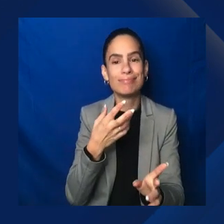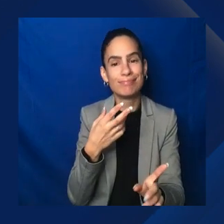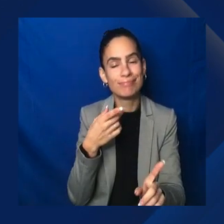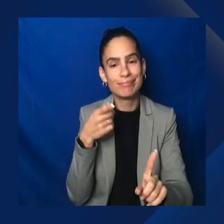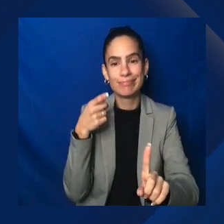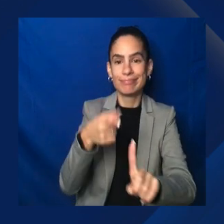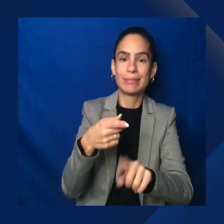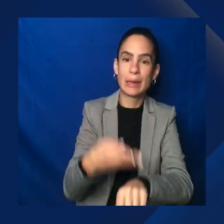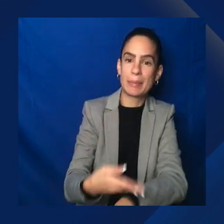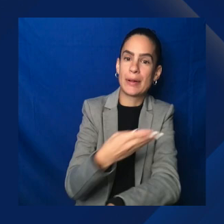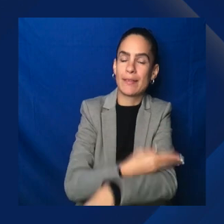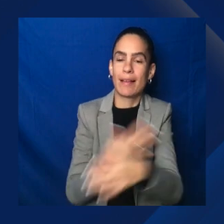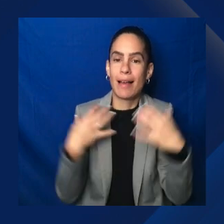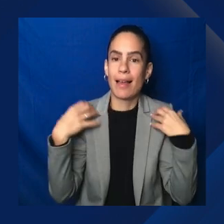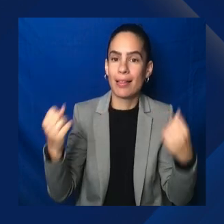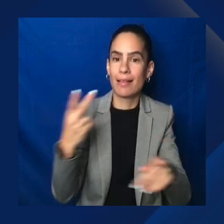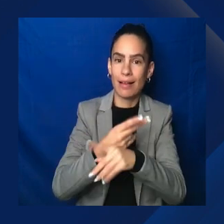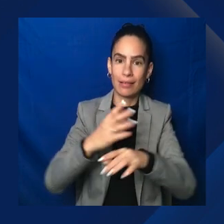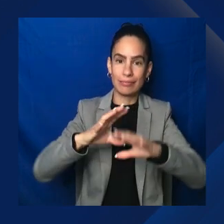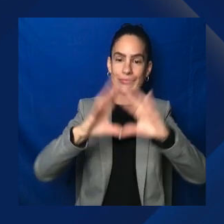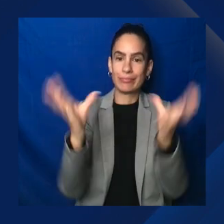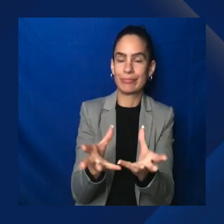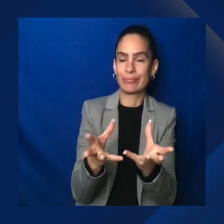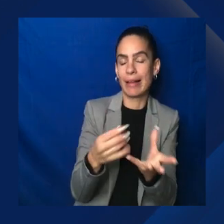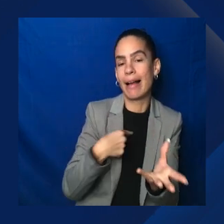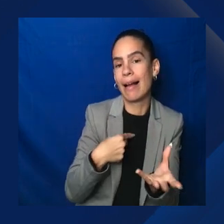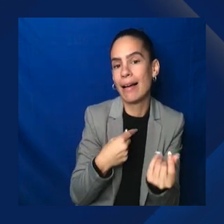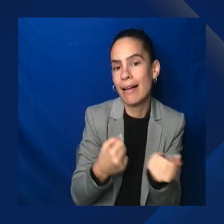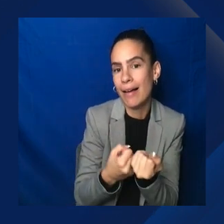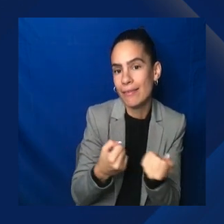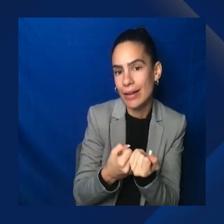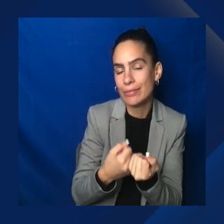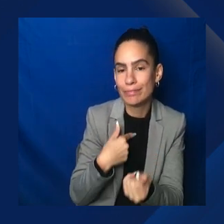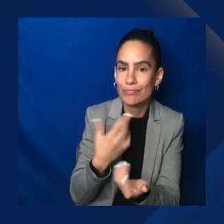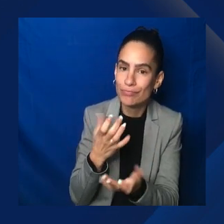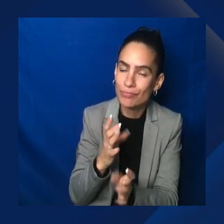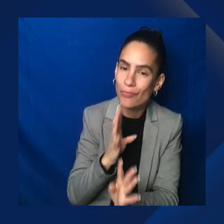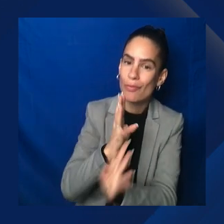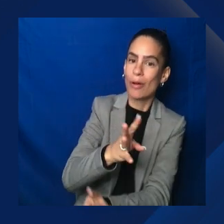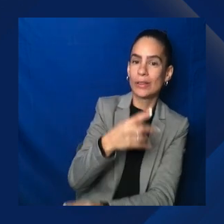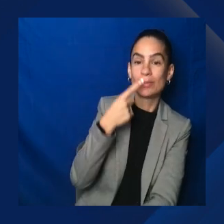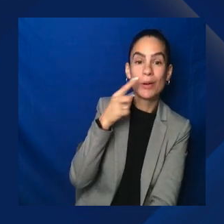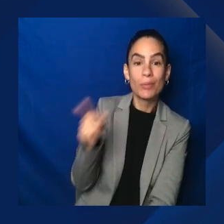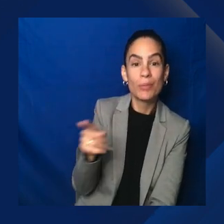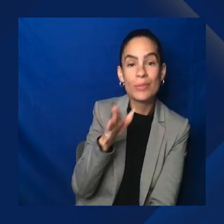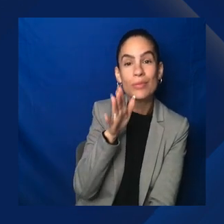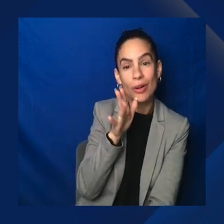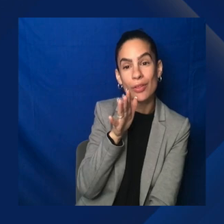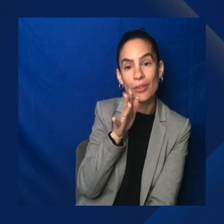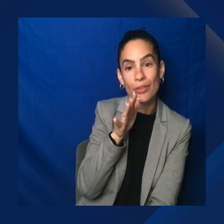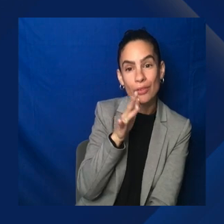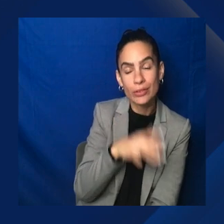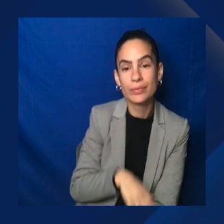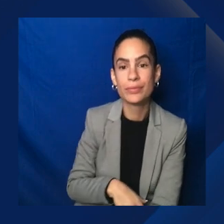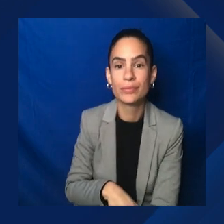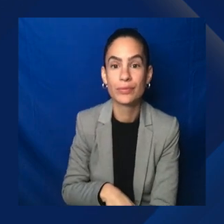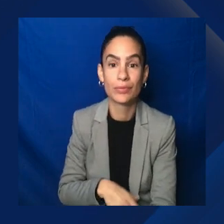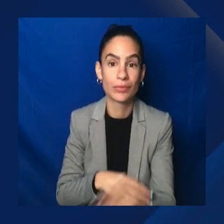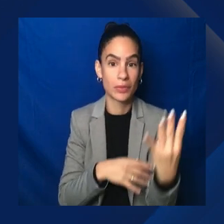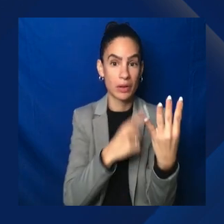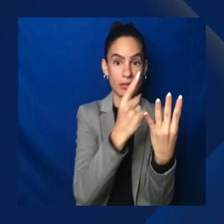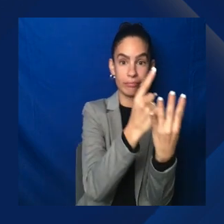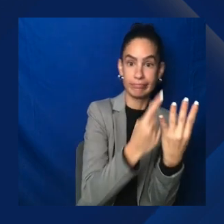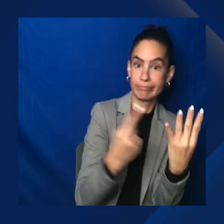advocacy and a voice for that mom. 1 in 4 women will be forced to navigate the loss of a child without